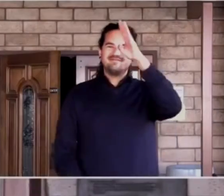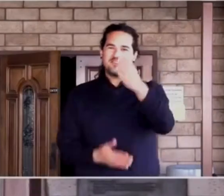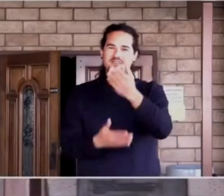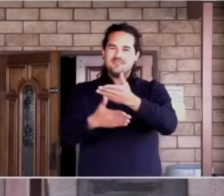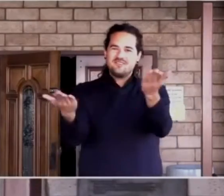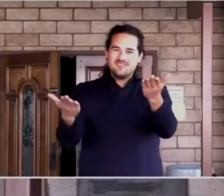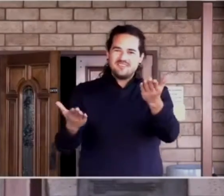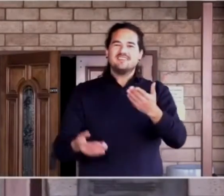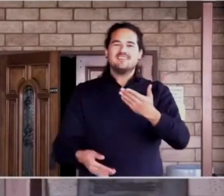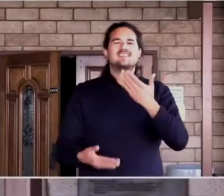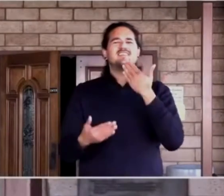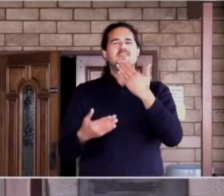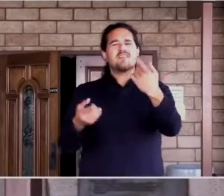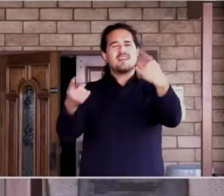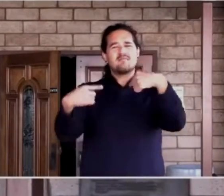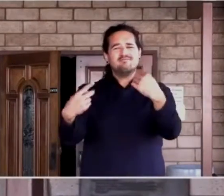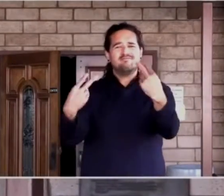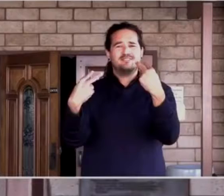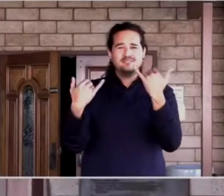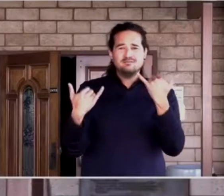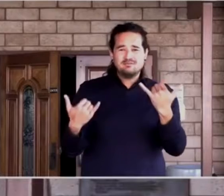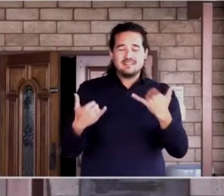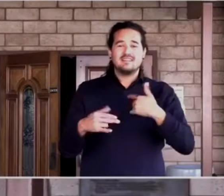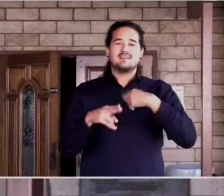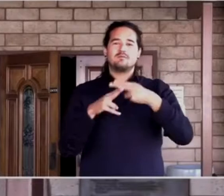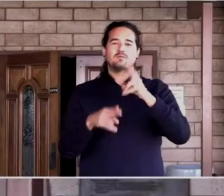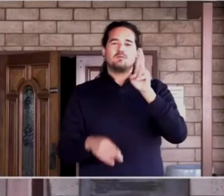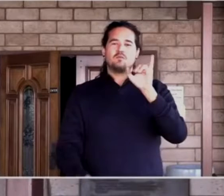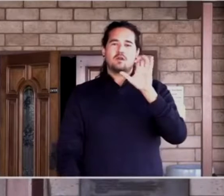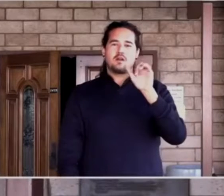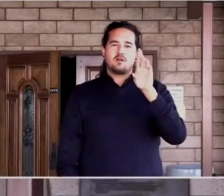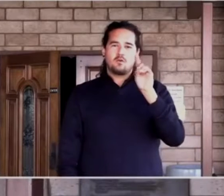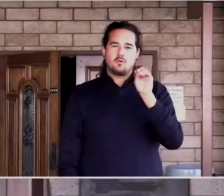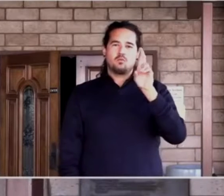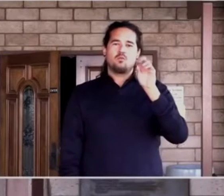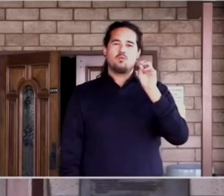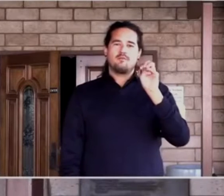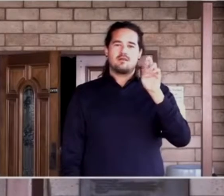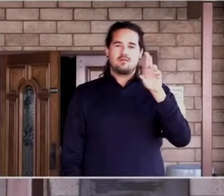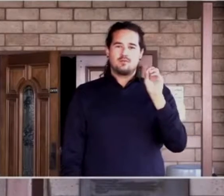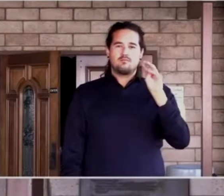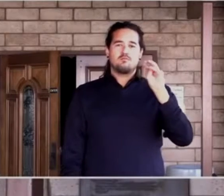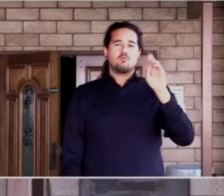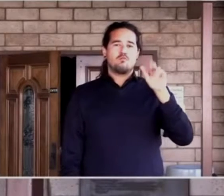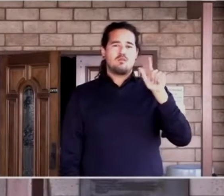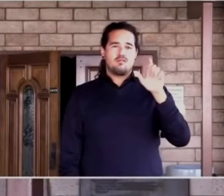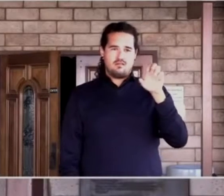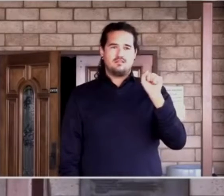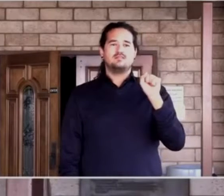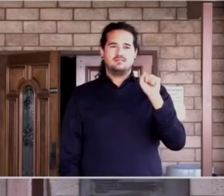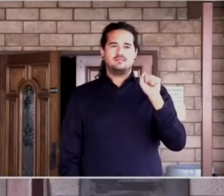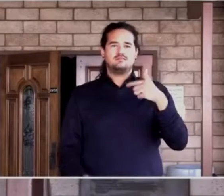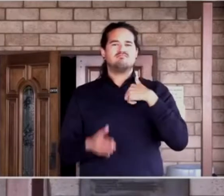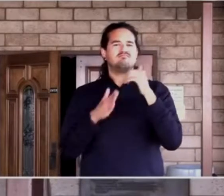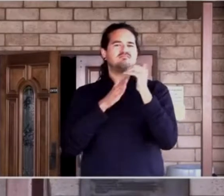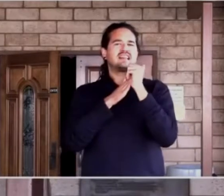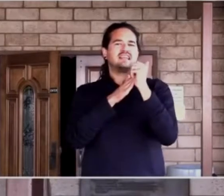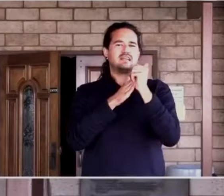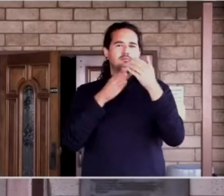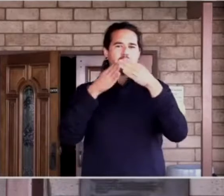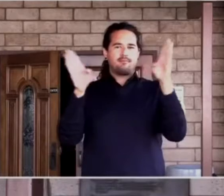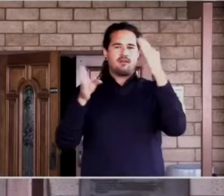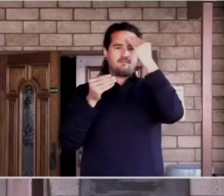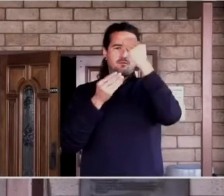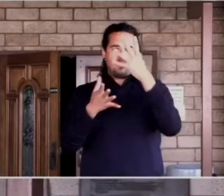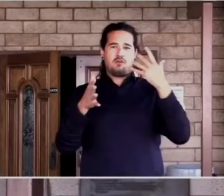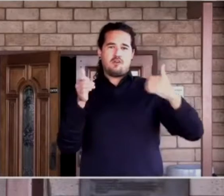And thank you for being here. My name is Ricardo Romero Morales. I'm Lead Public Information Officer for the Emergency Operations Center in Santa Clara